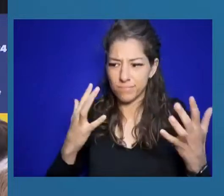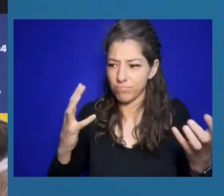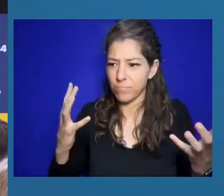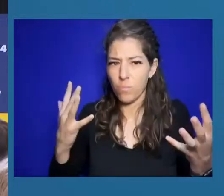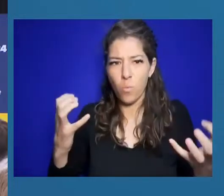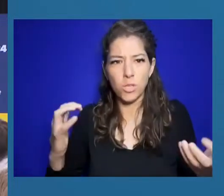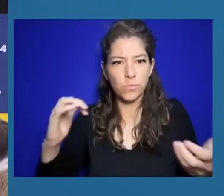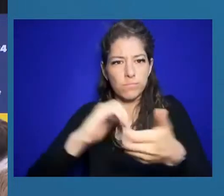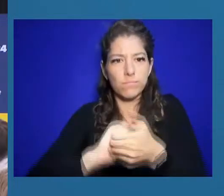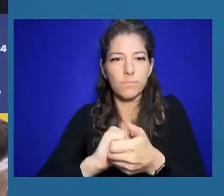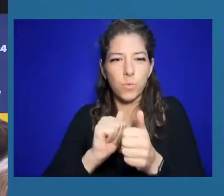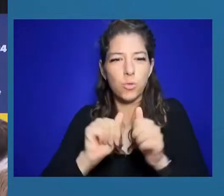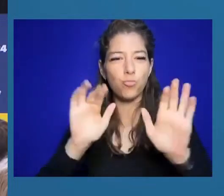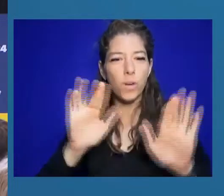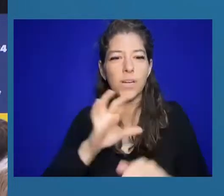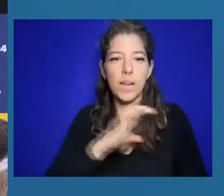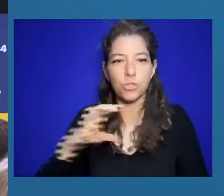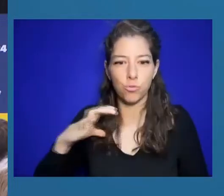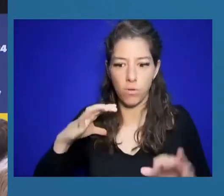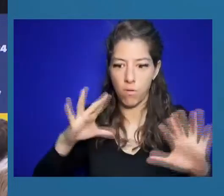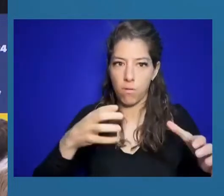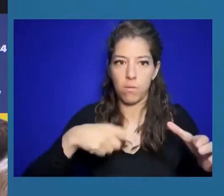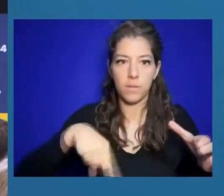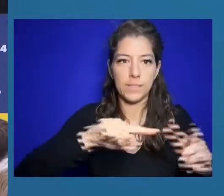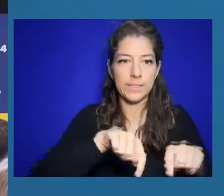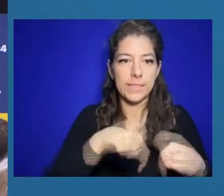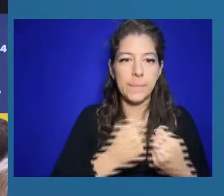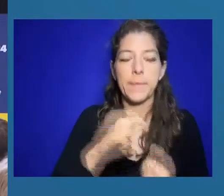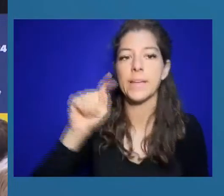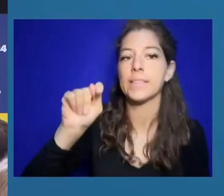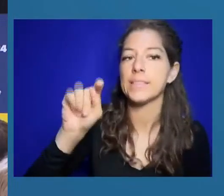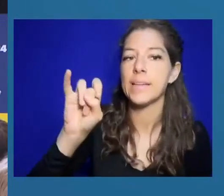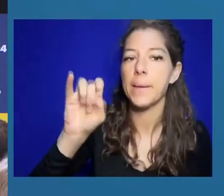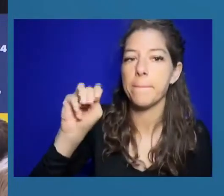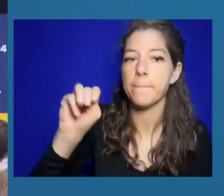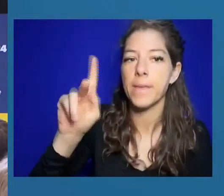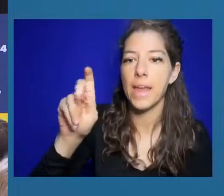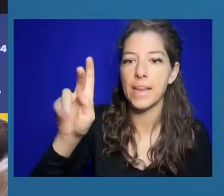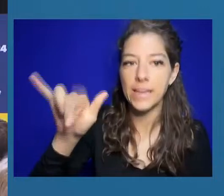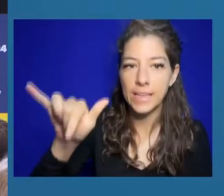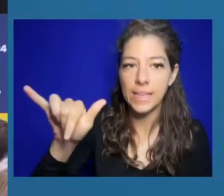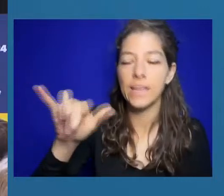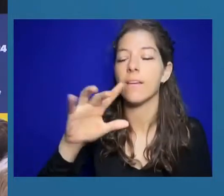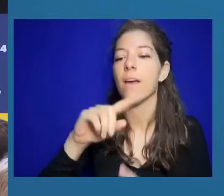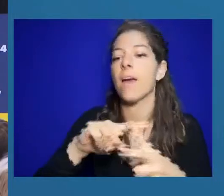our great congressional delegation, Tim Kennedy from here all the way down to Hakeem Jeffries in Washington.